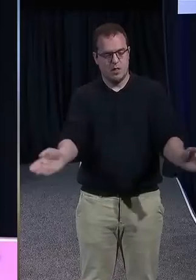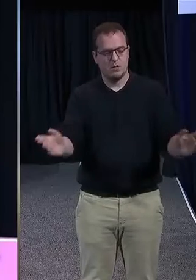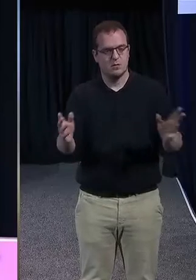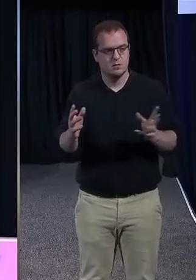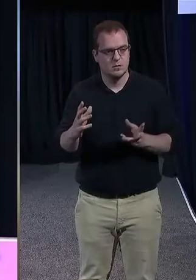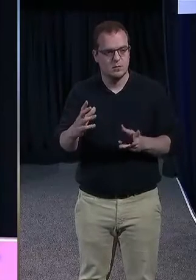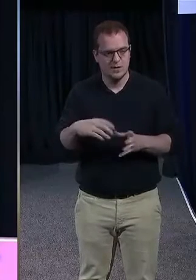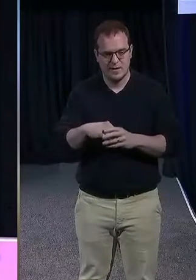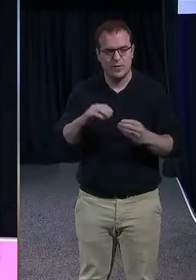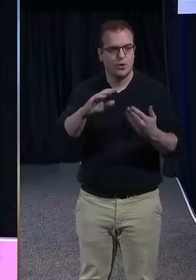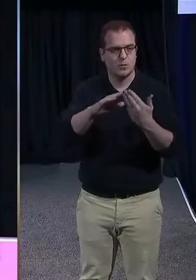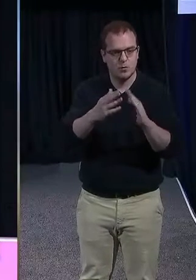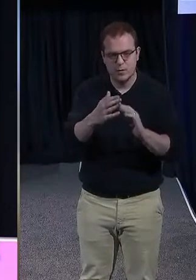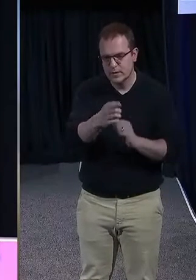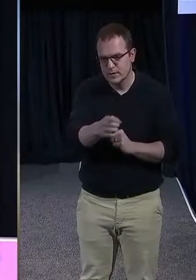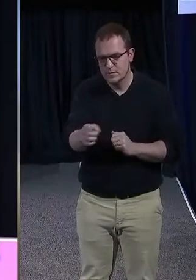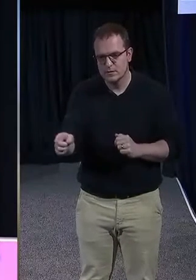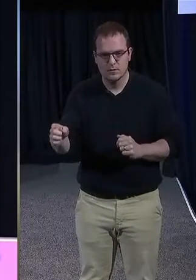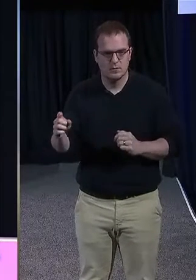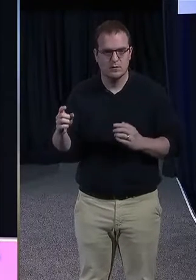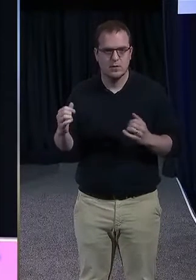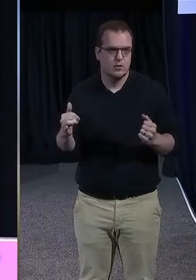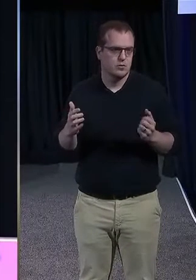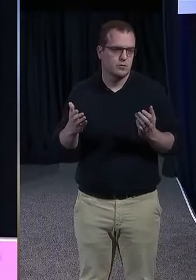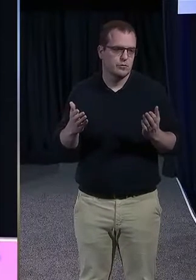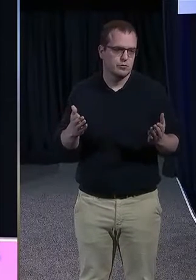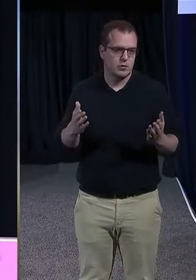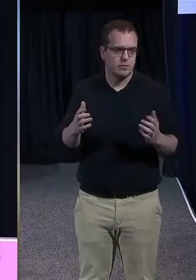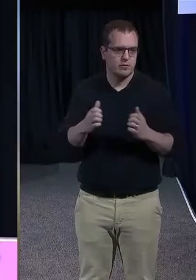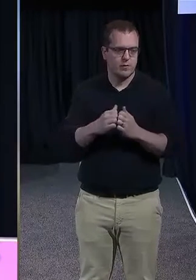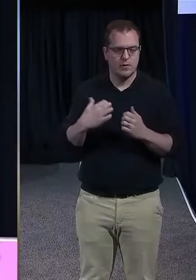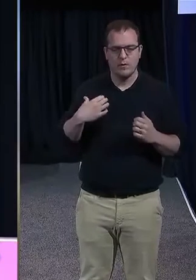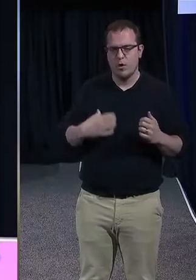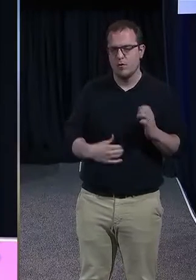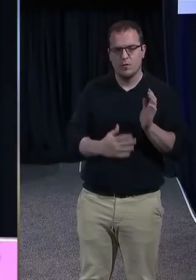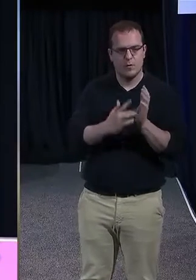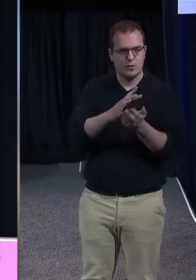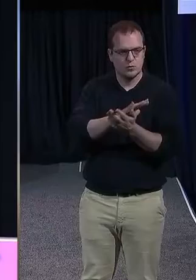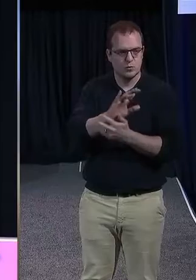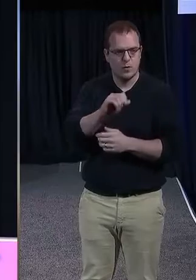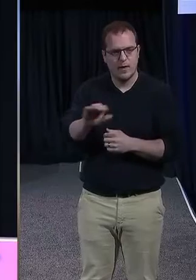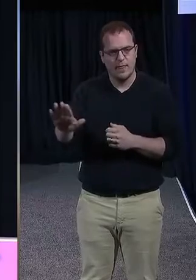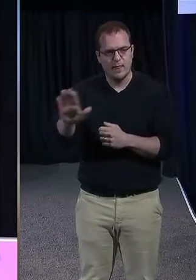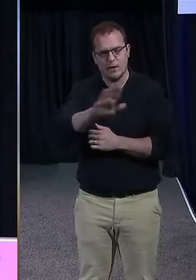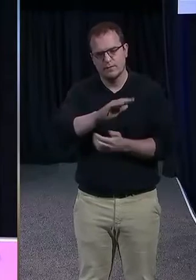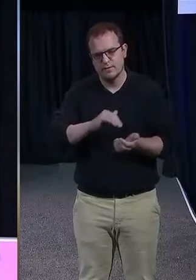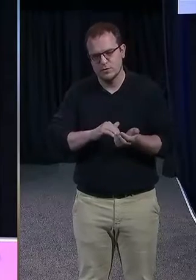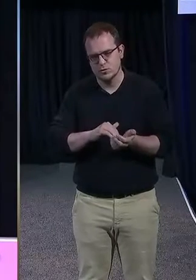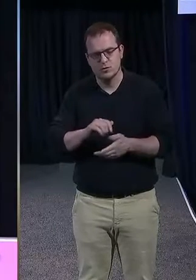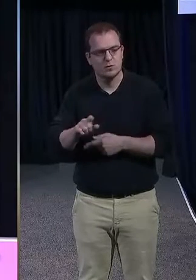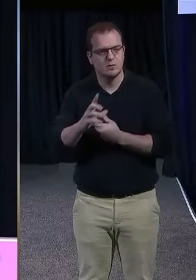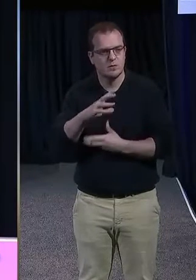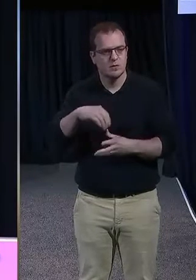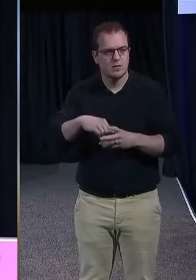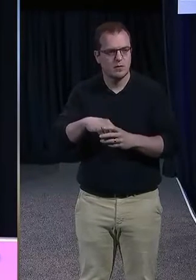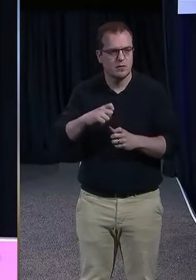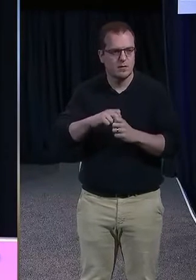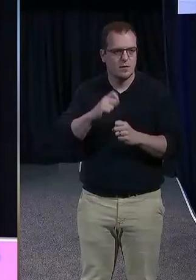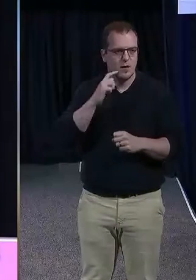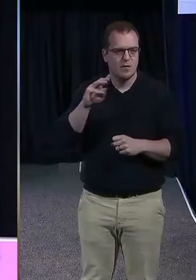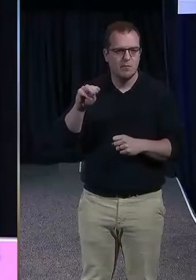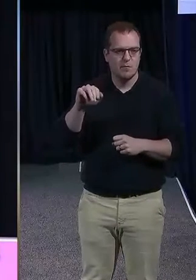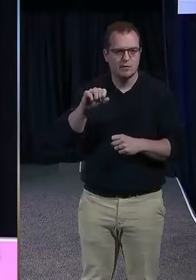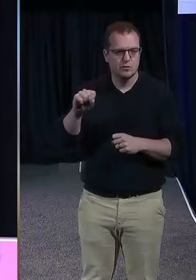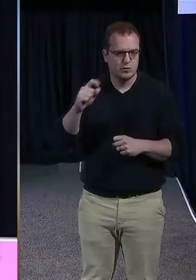the communities that are served by Harvard Medical School and all physicians. She's been a member of the Massachusetts